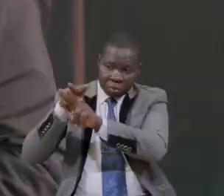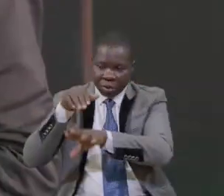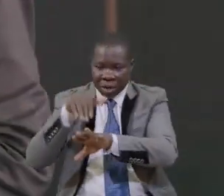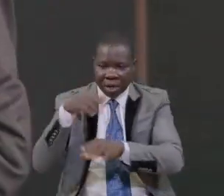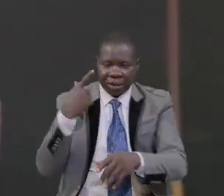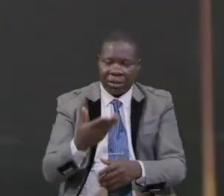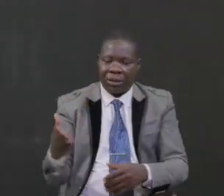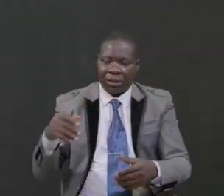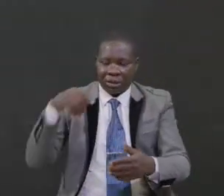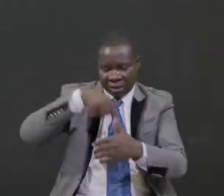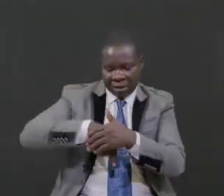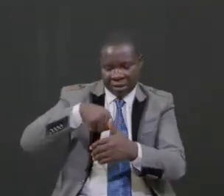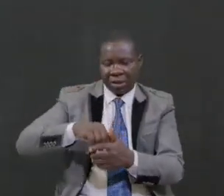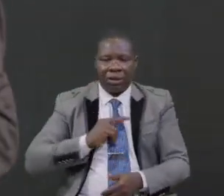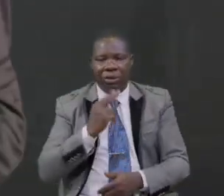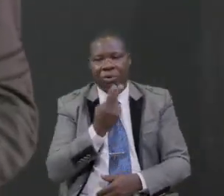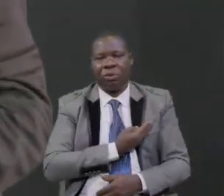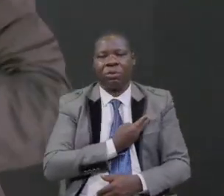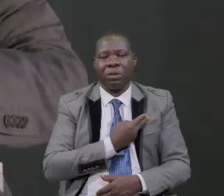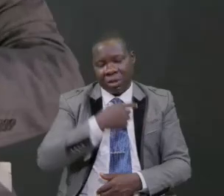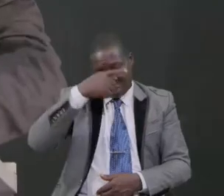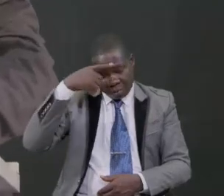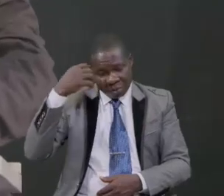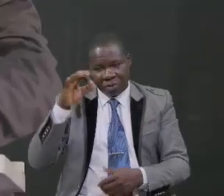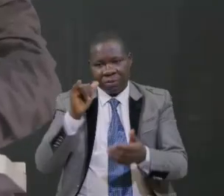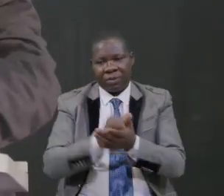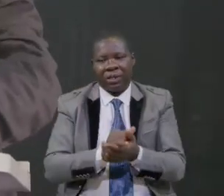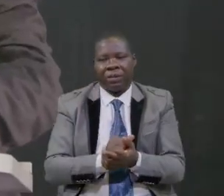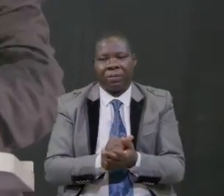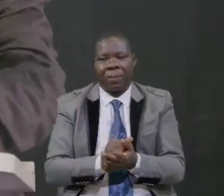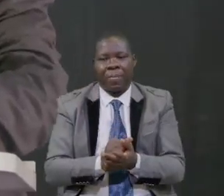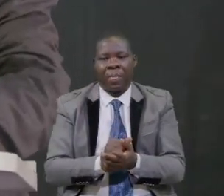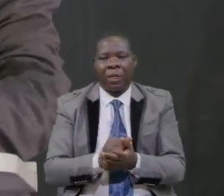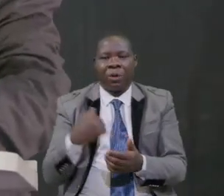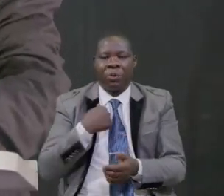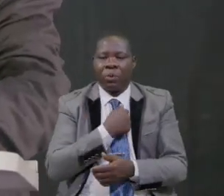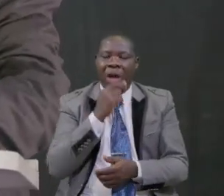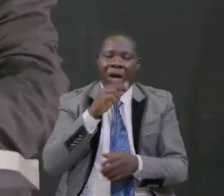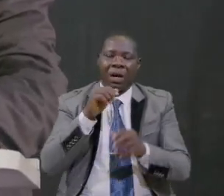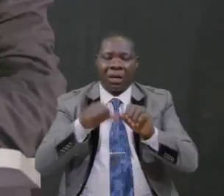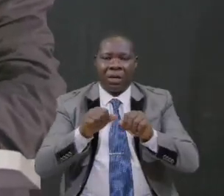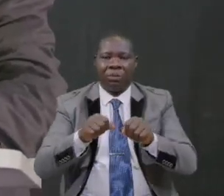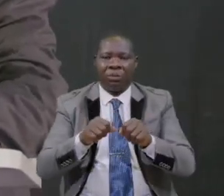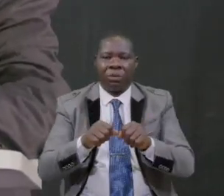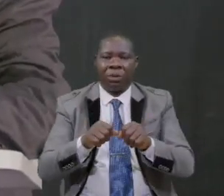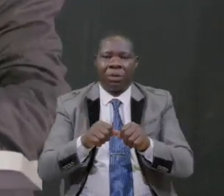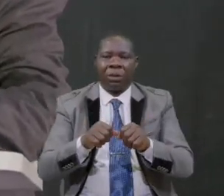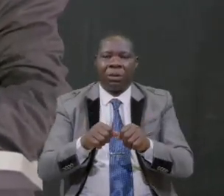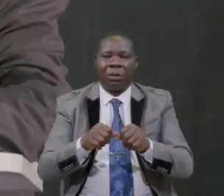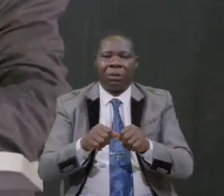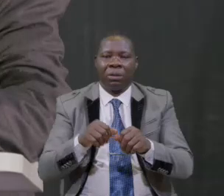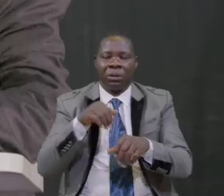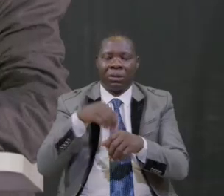us. And because of that, we're able, in the strength of the Lord and the might of the